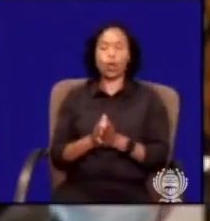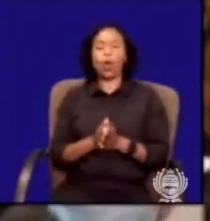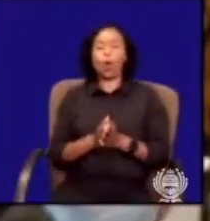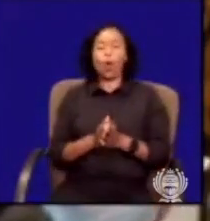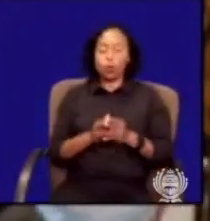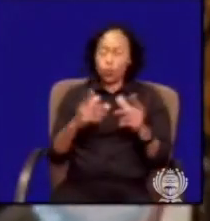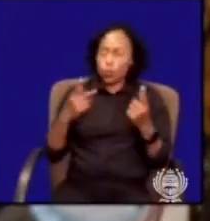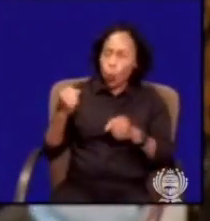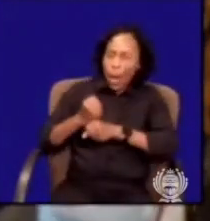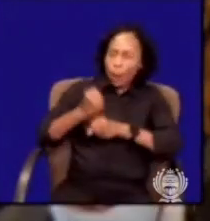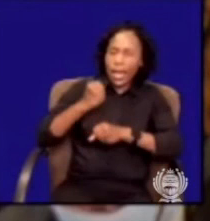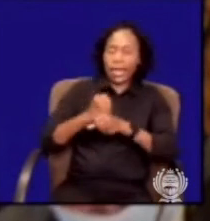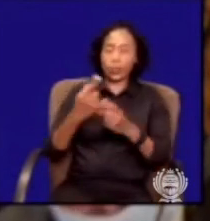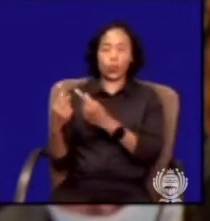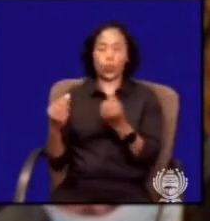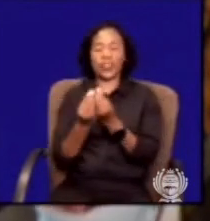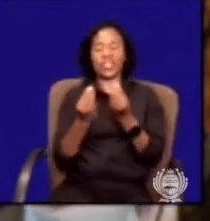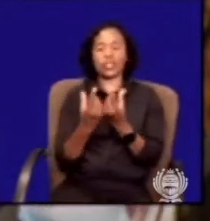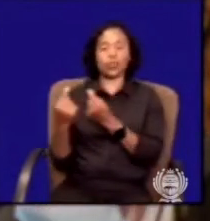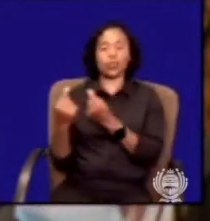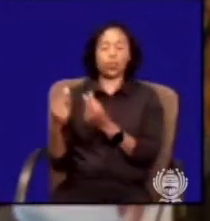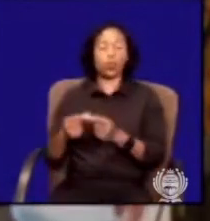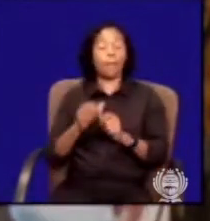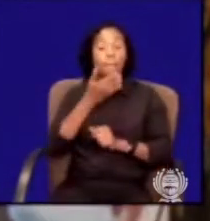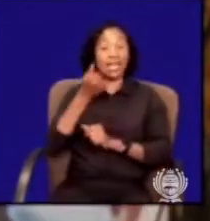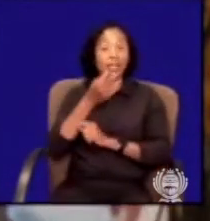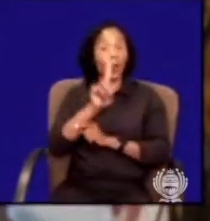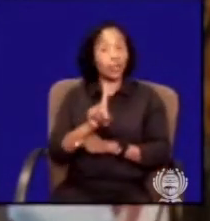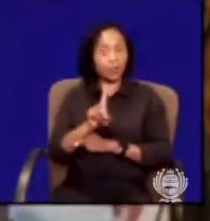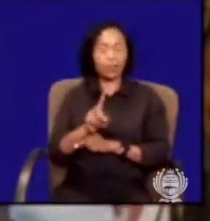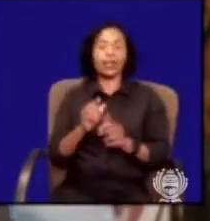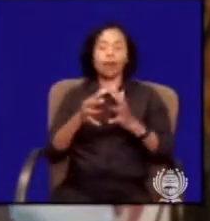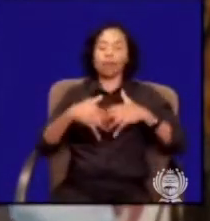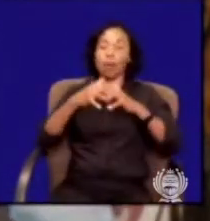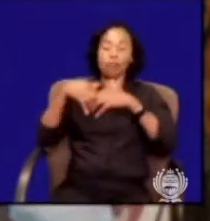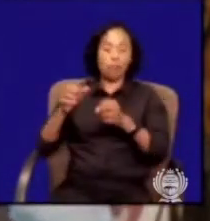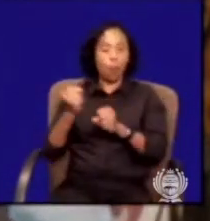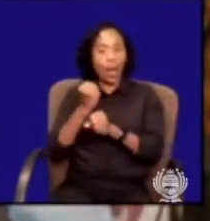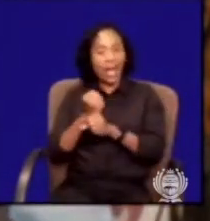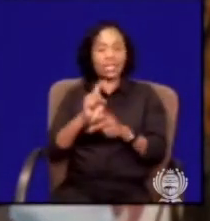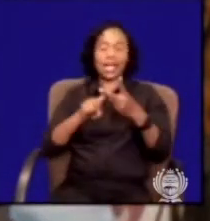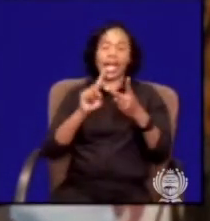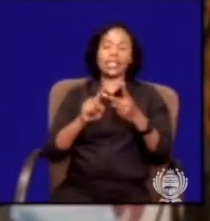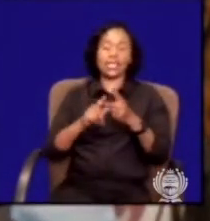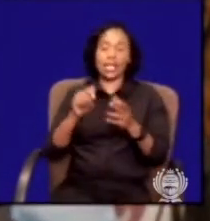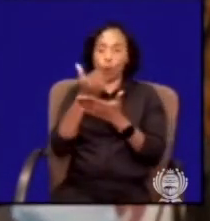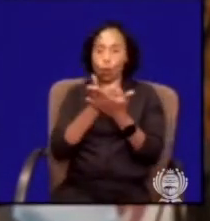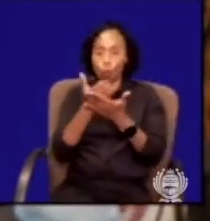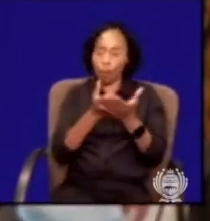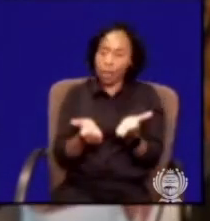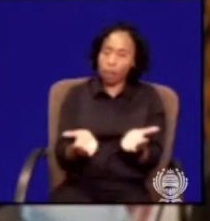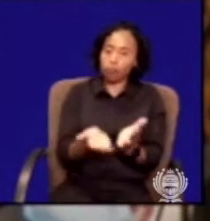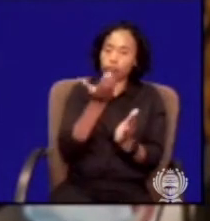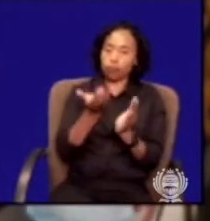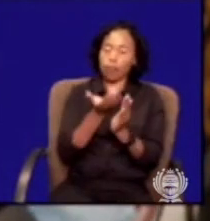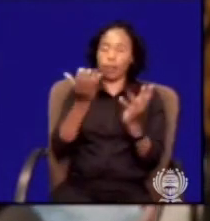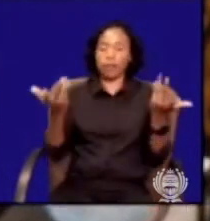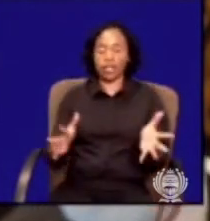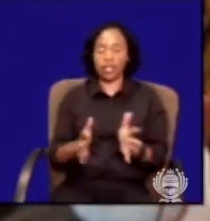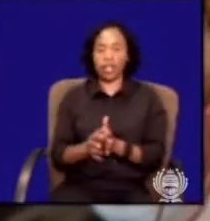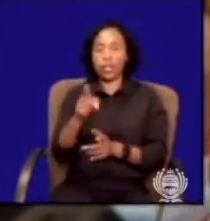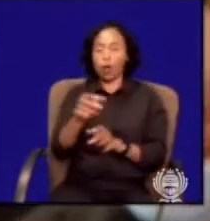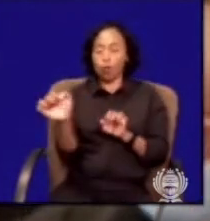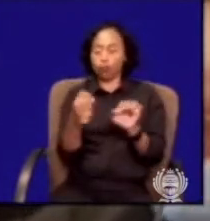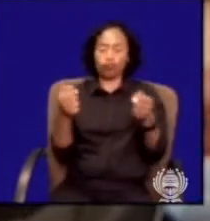best, and that is create jobs and grow the economy. There is more evidence of this in your appointment of a new red